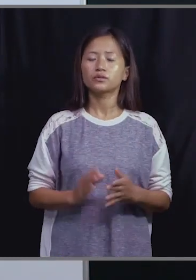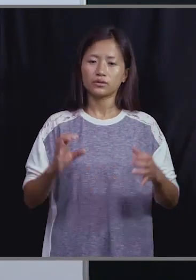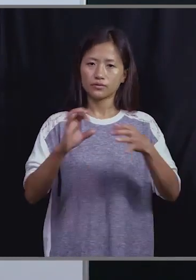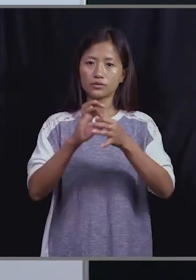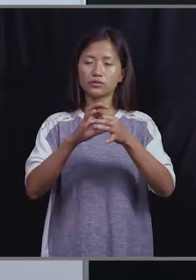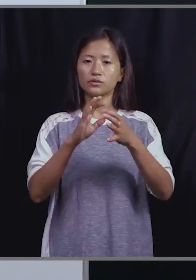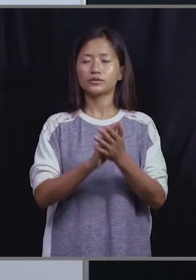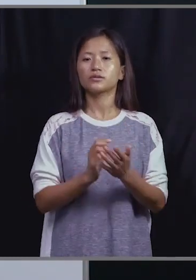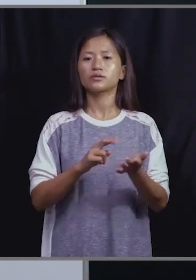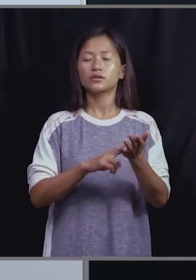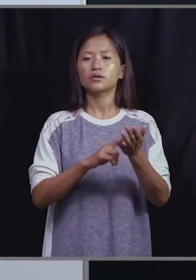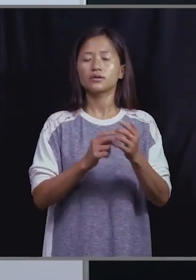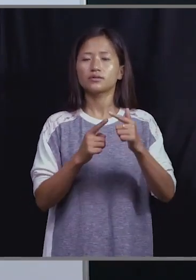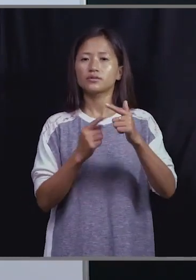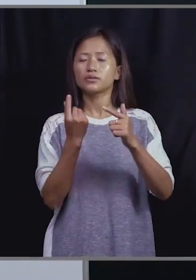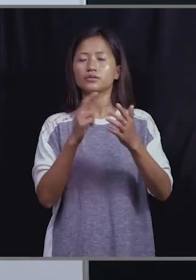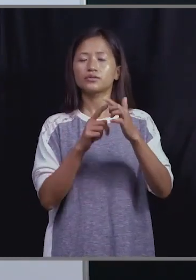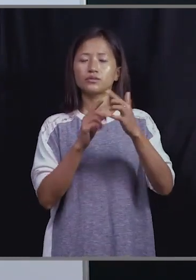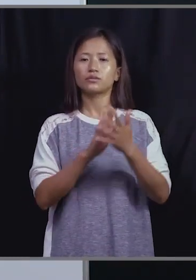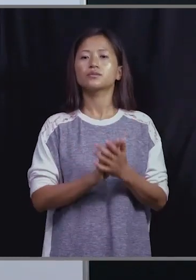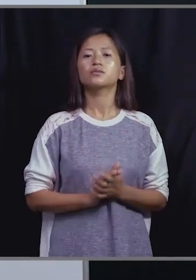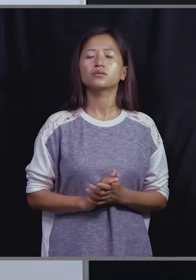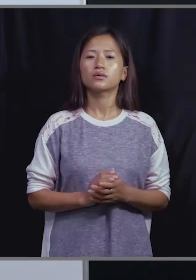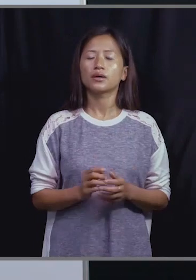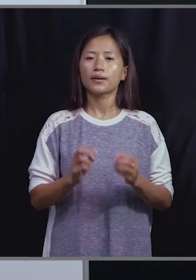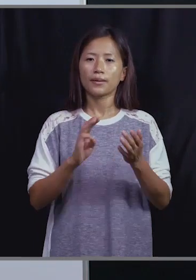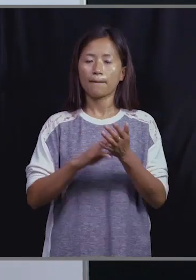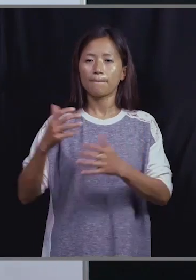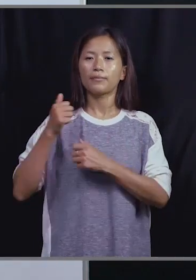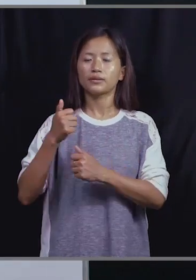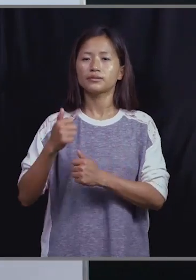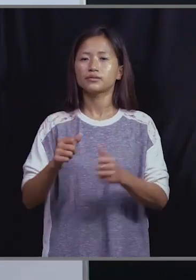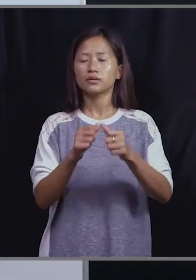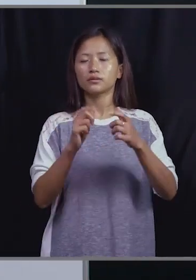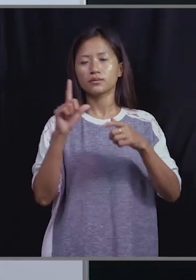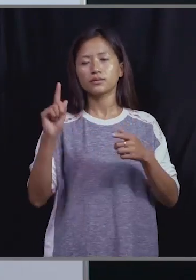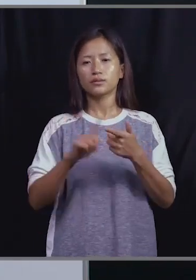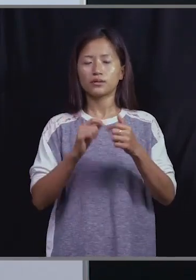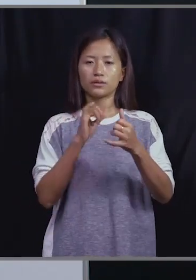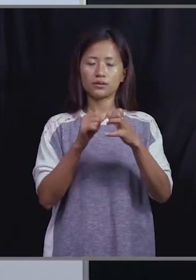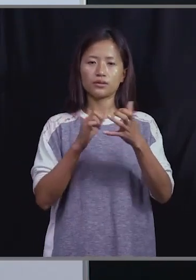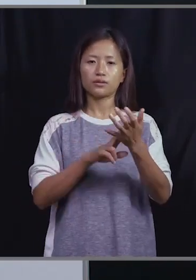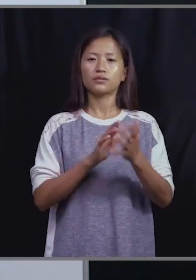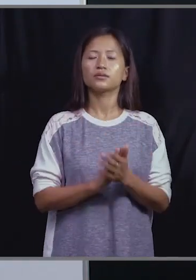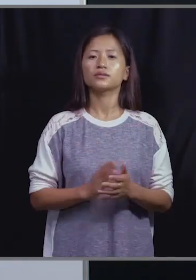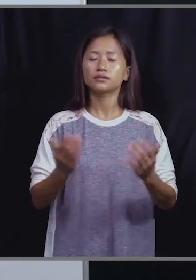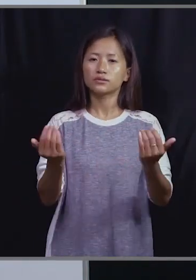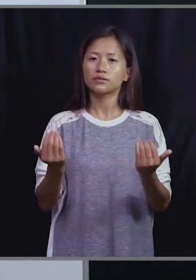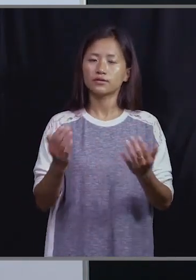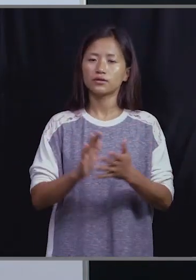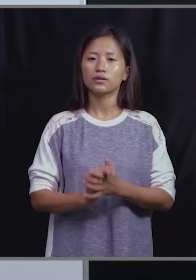North Atlantic Treaty Organization, a military alliance that was under the US, so as to safeguard